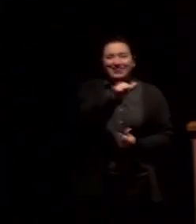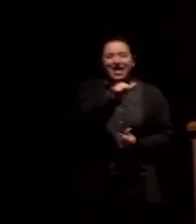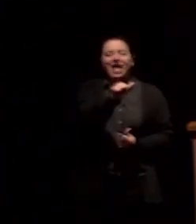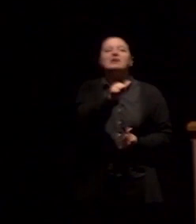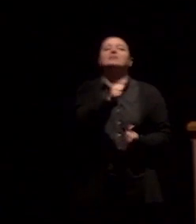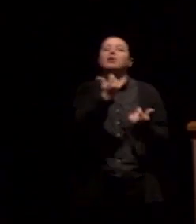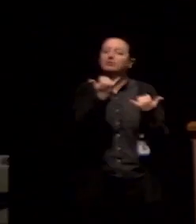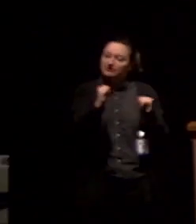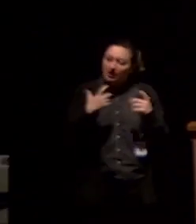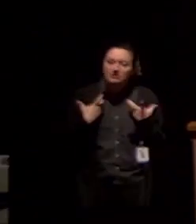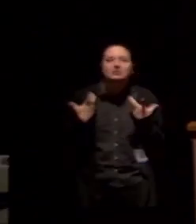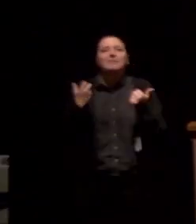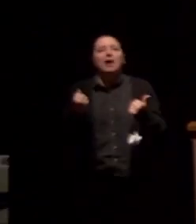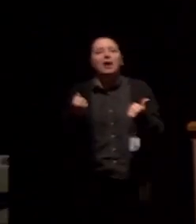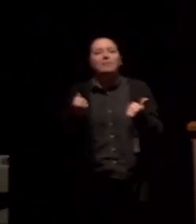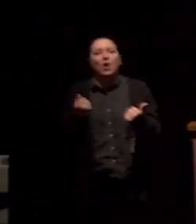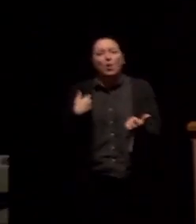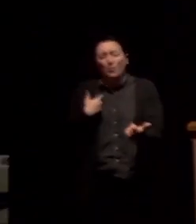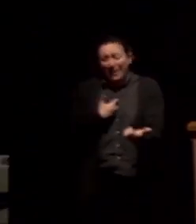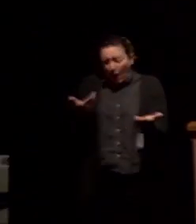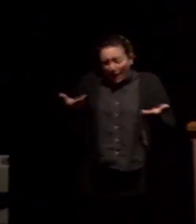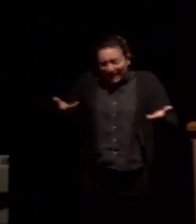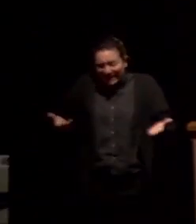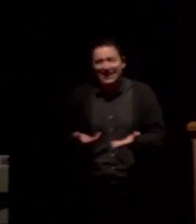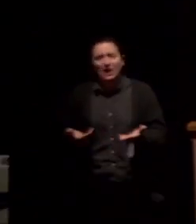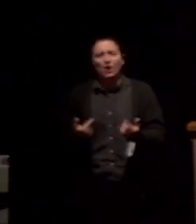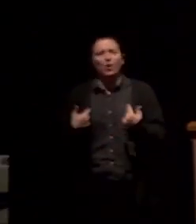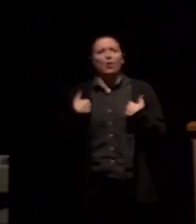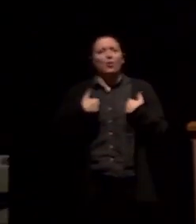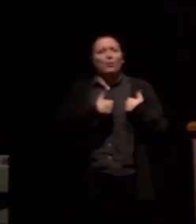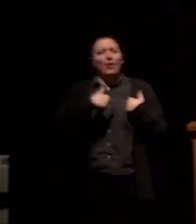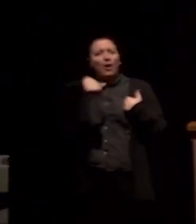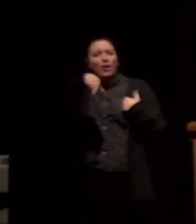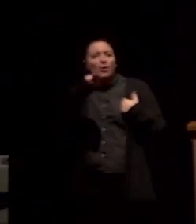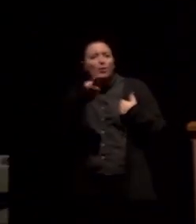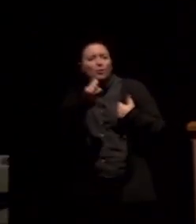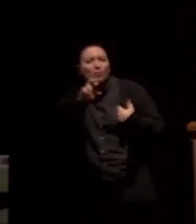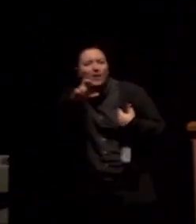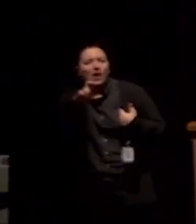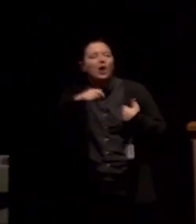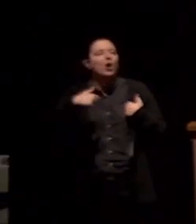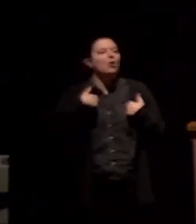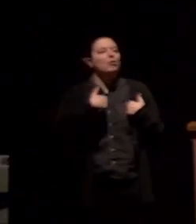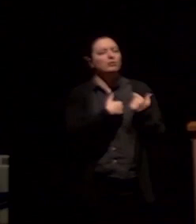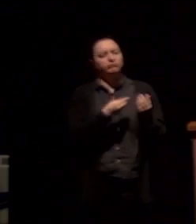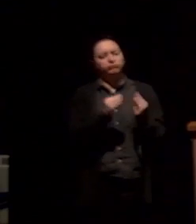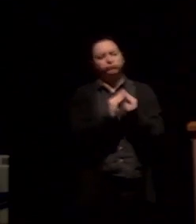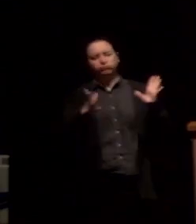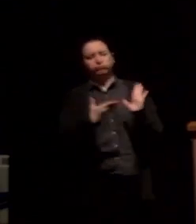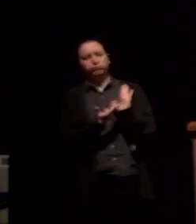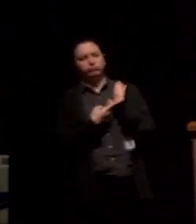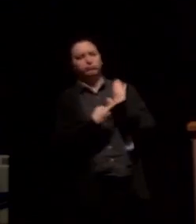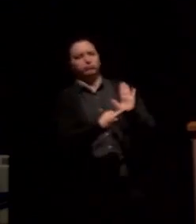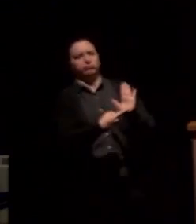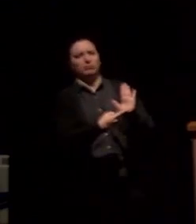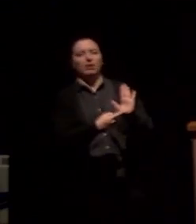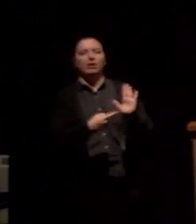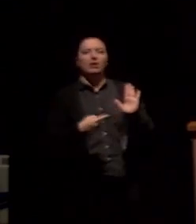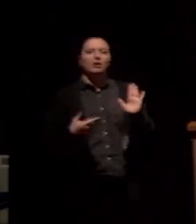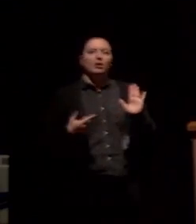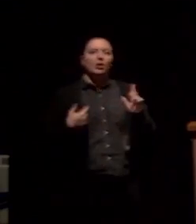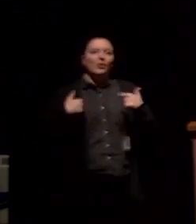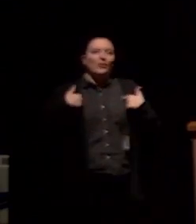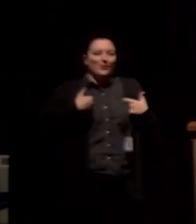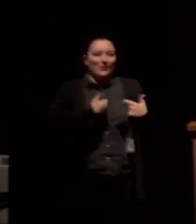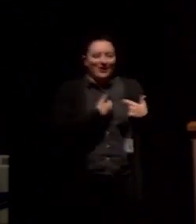testament to the resilience and beautiful strength that we have as a community. And as I said, when we do that, we